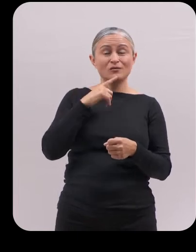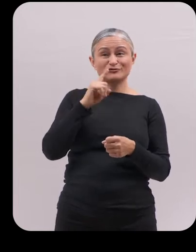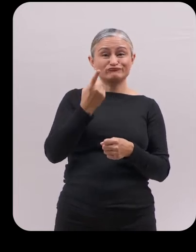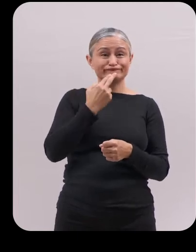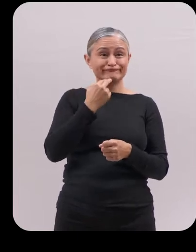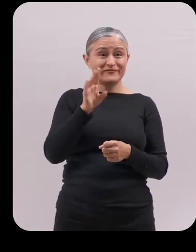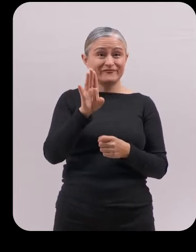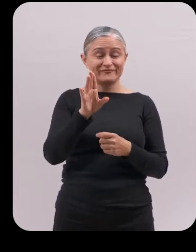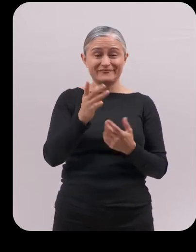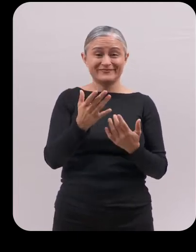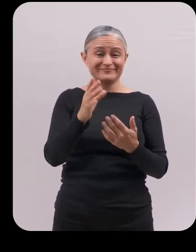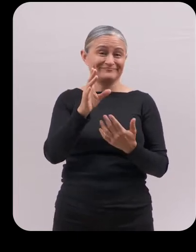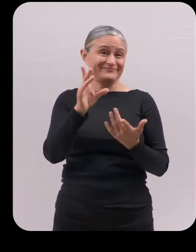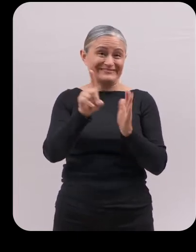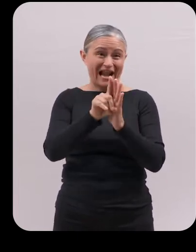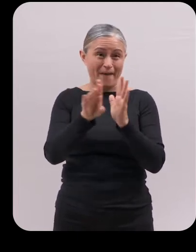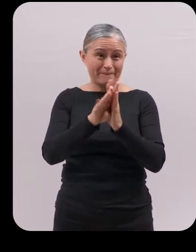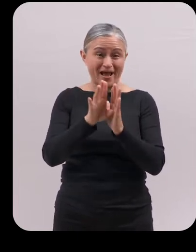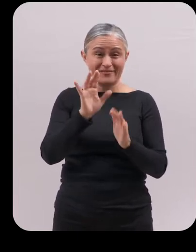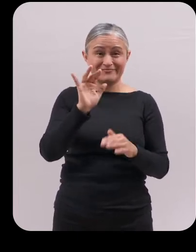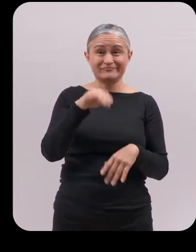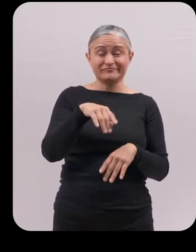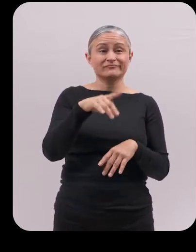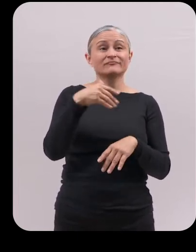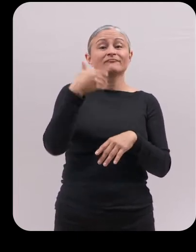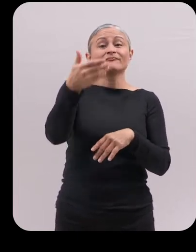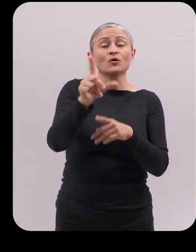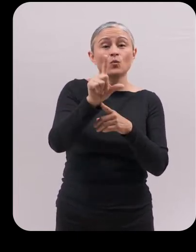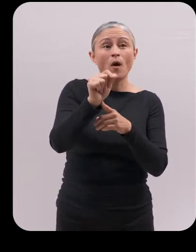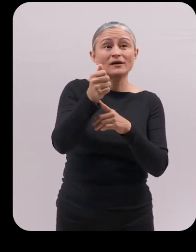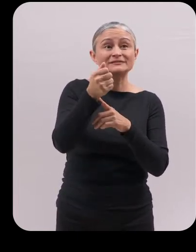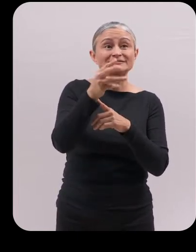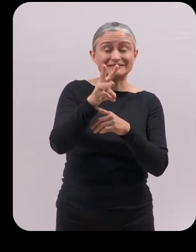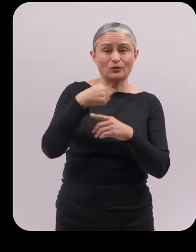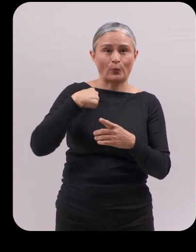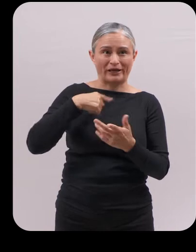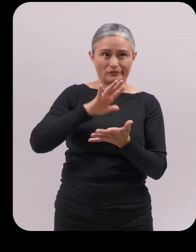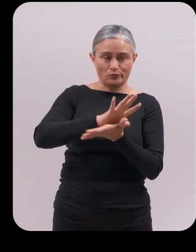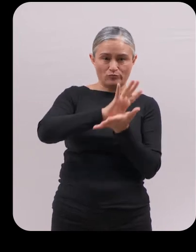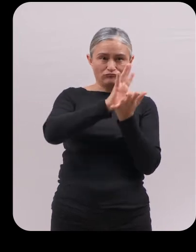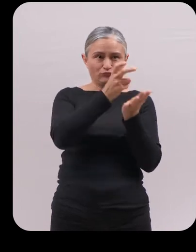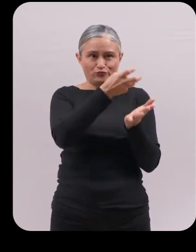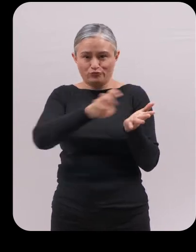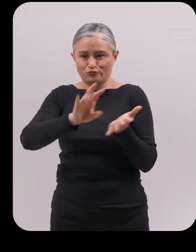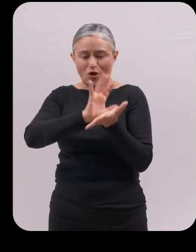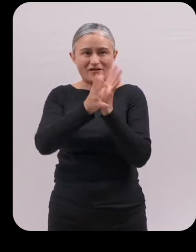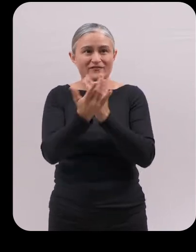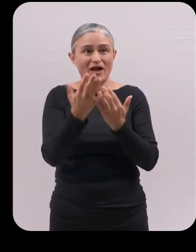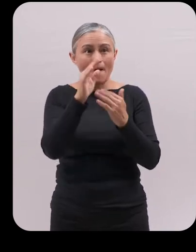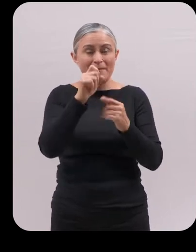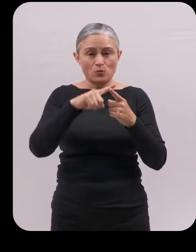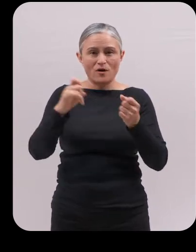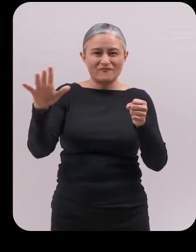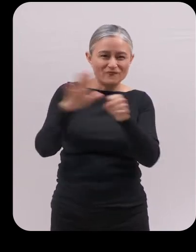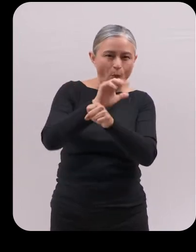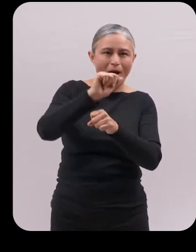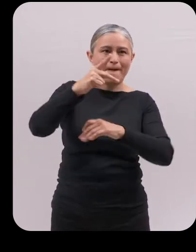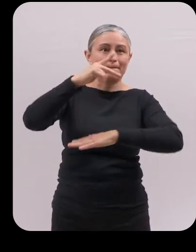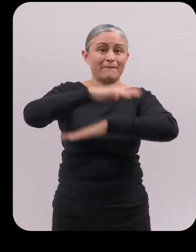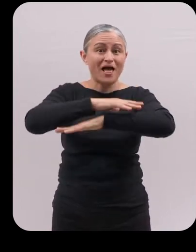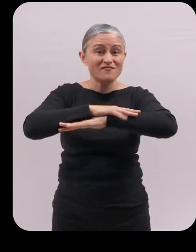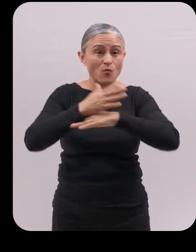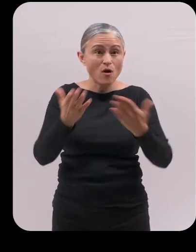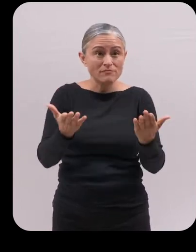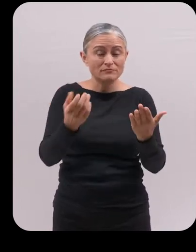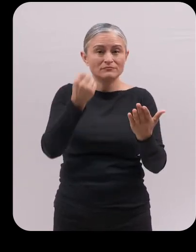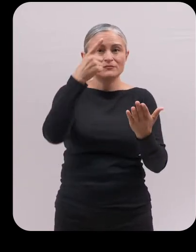database. Then, in 2016, we transformed Firebase into a full app platform. Well,